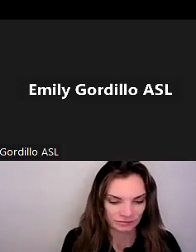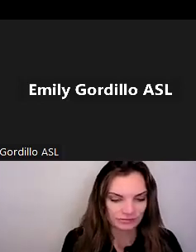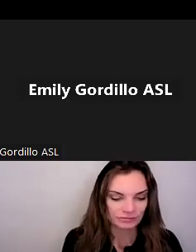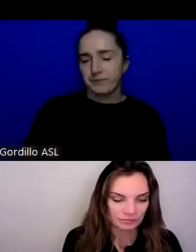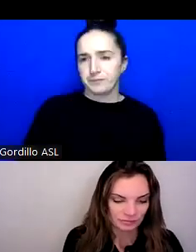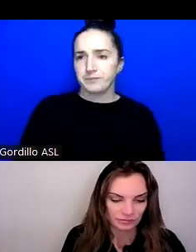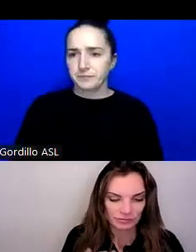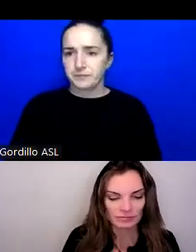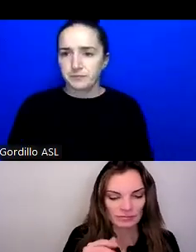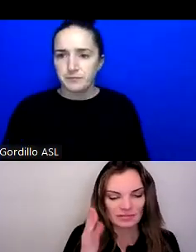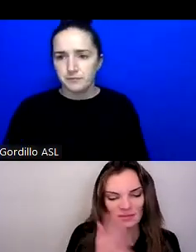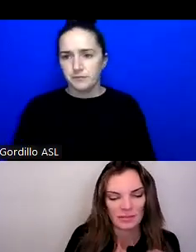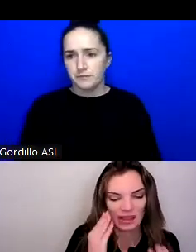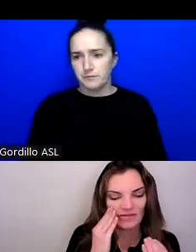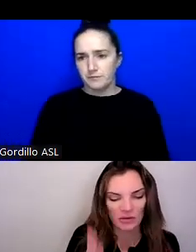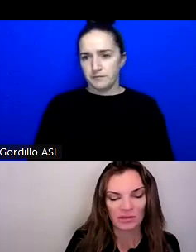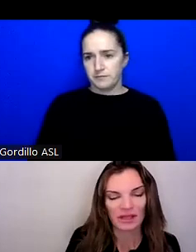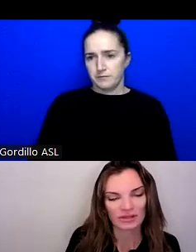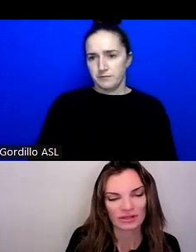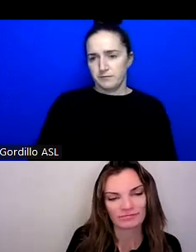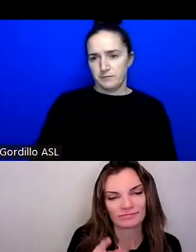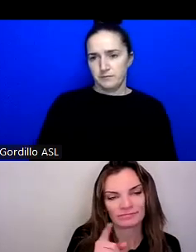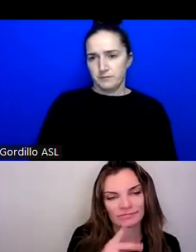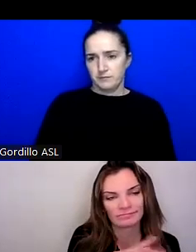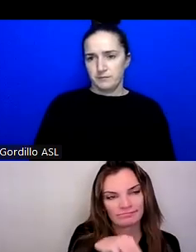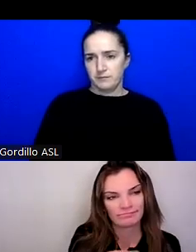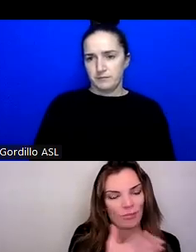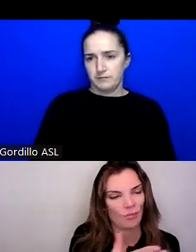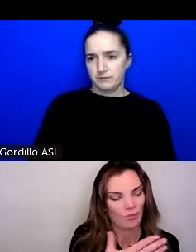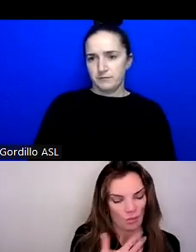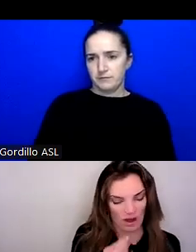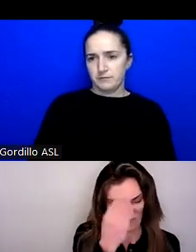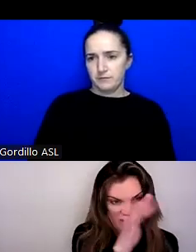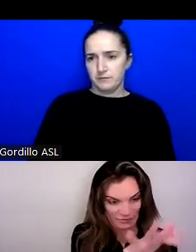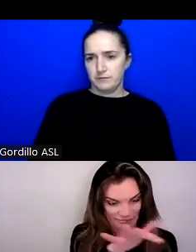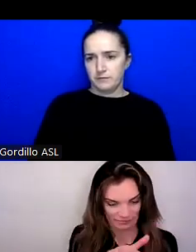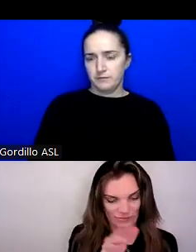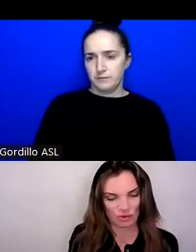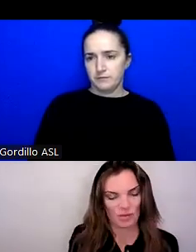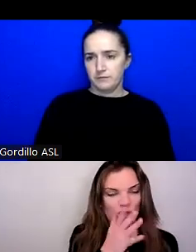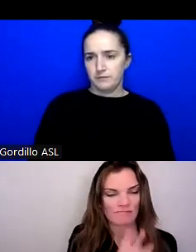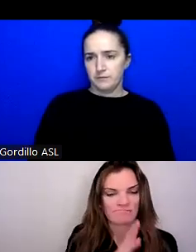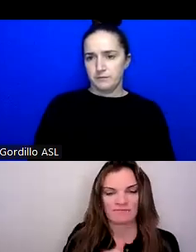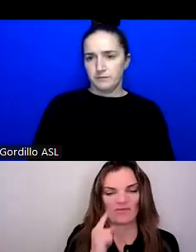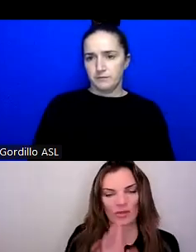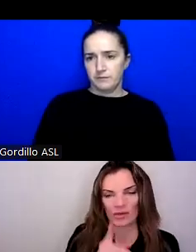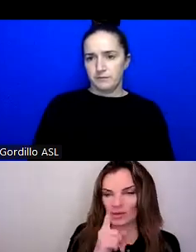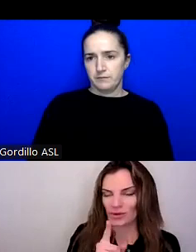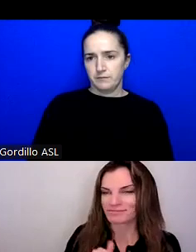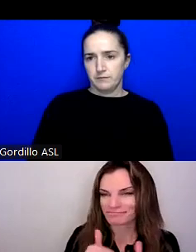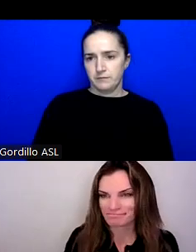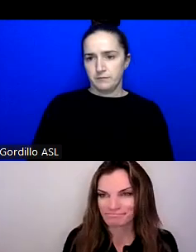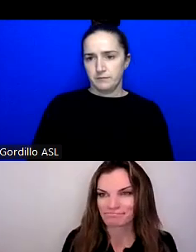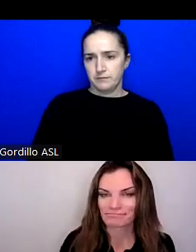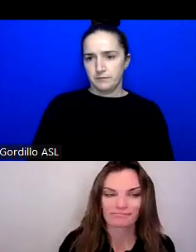of information and integrate them into whatever kind of treatment plan makes sense to meet the patient's goals. So